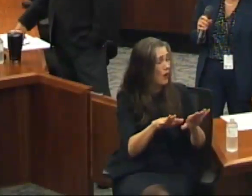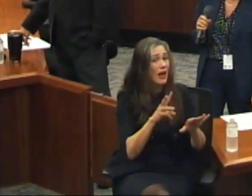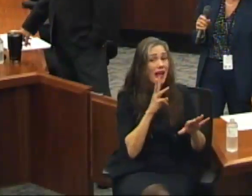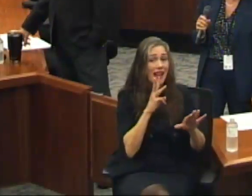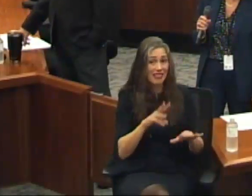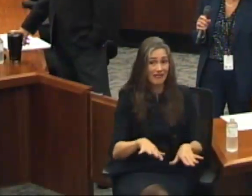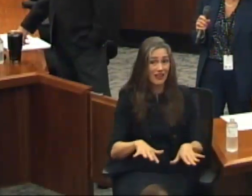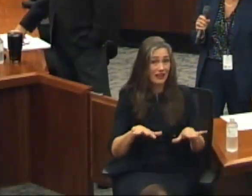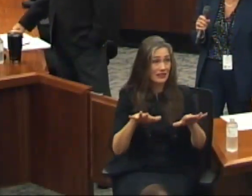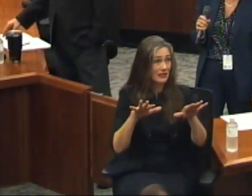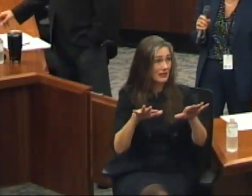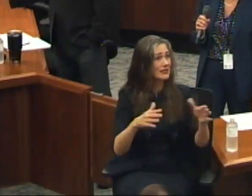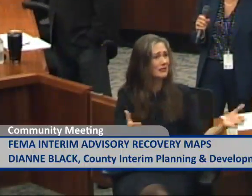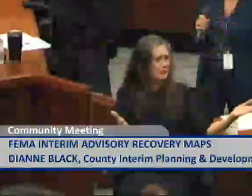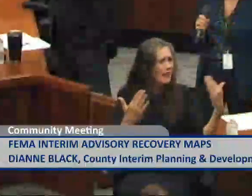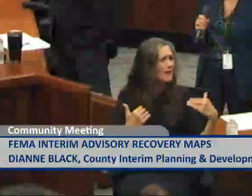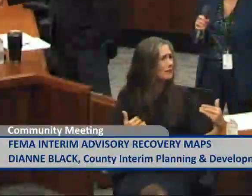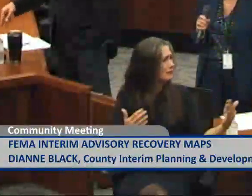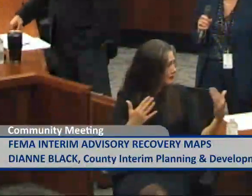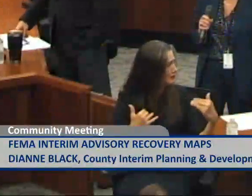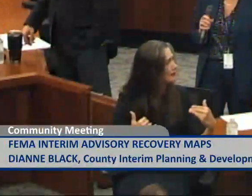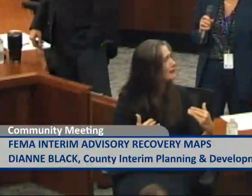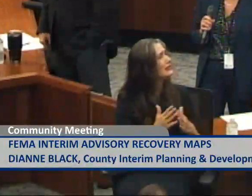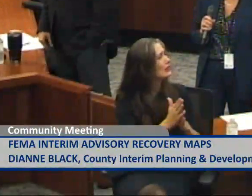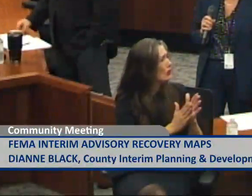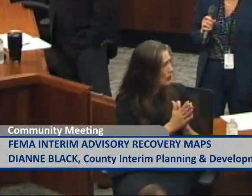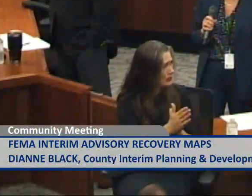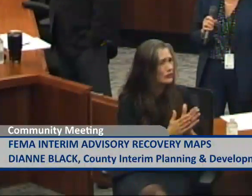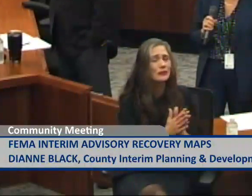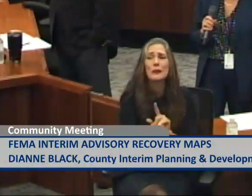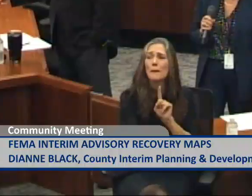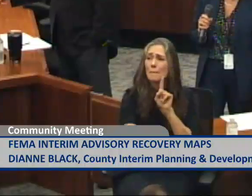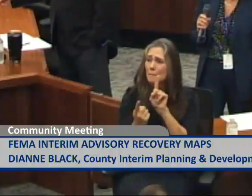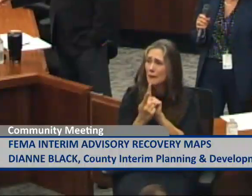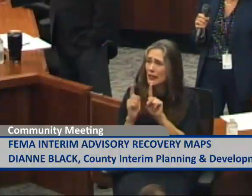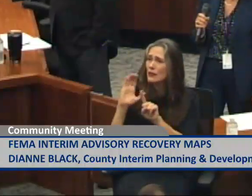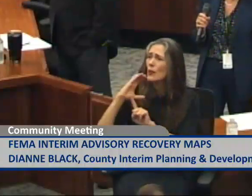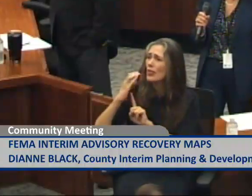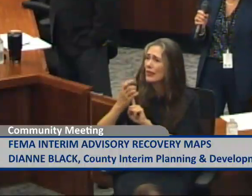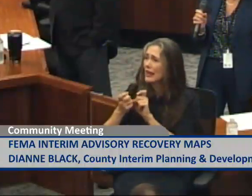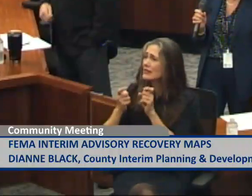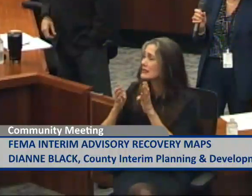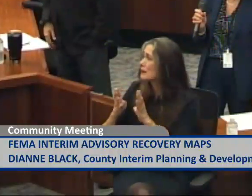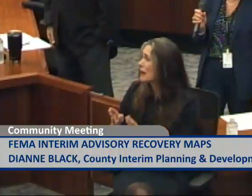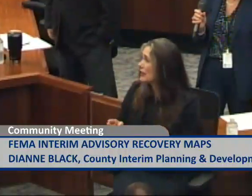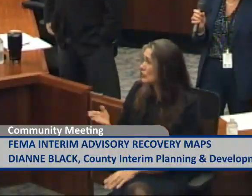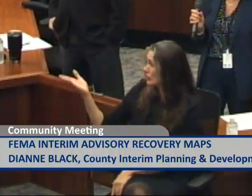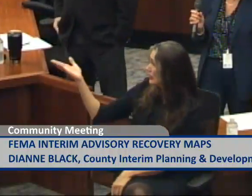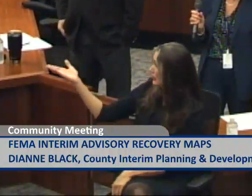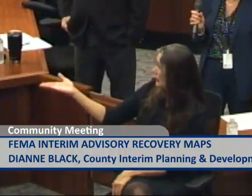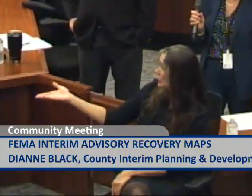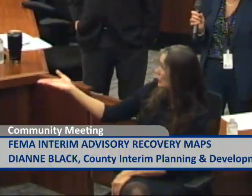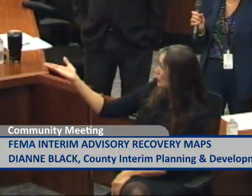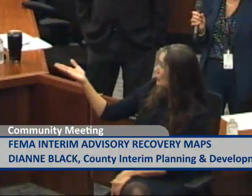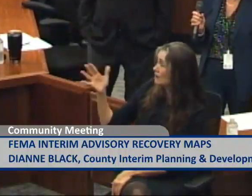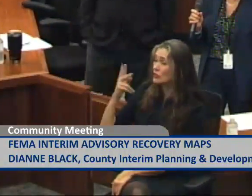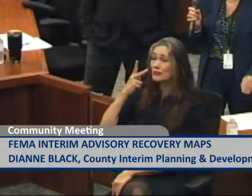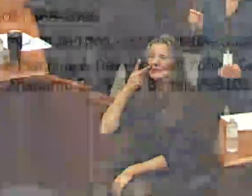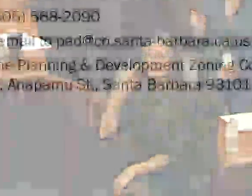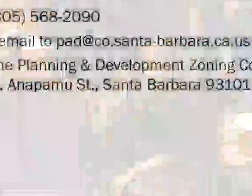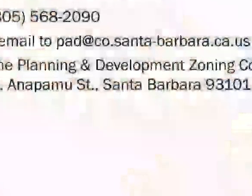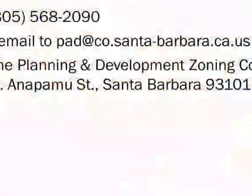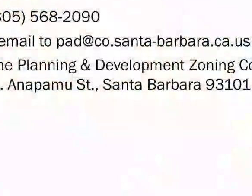Great. Well, I think if you've been to any of these meetings before, you've probably heard this before, but we have the Planning and Development Department has set